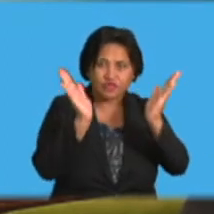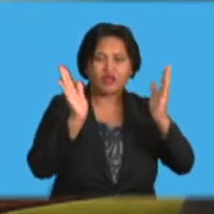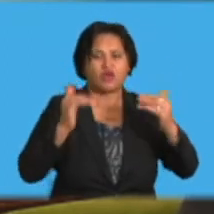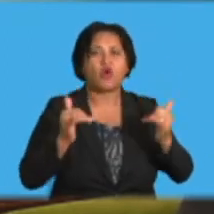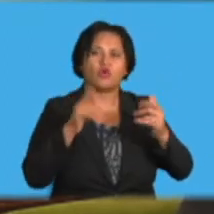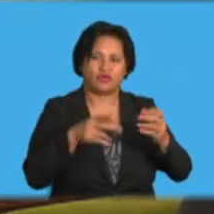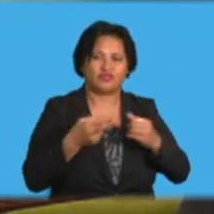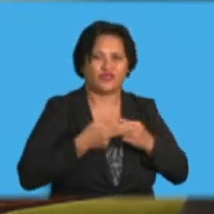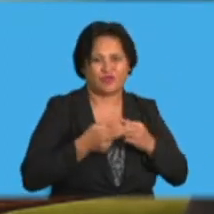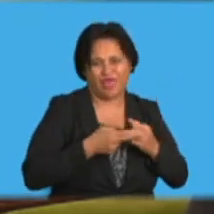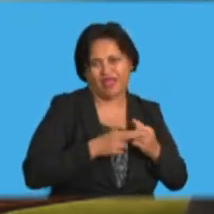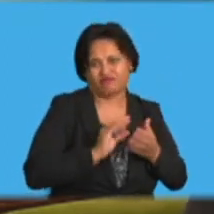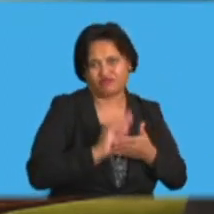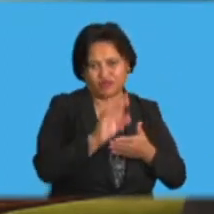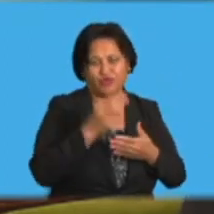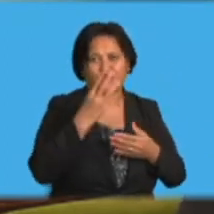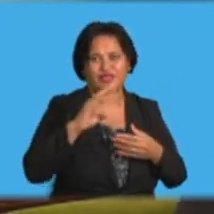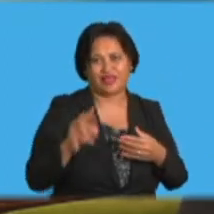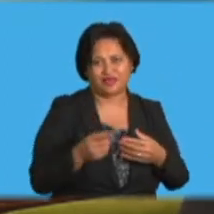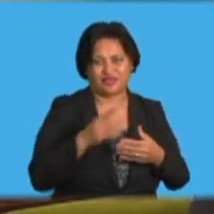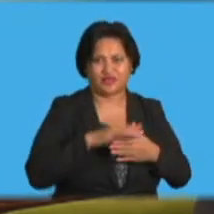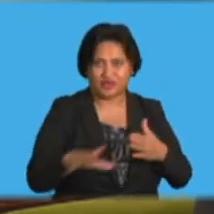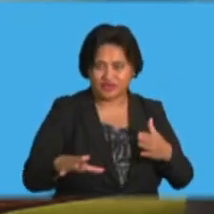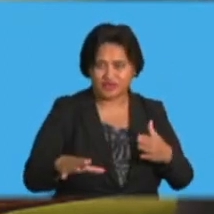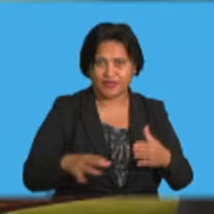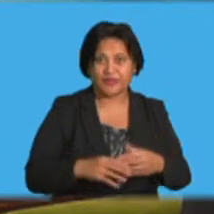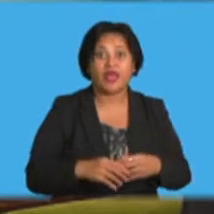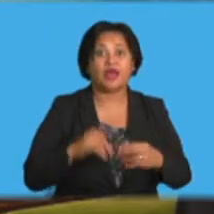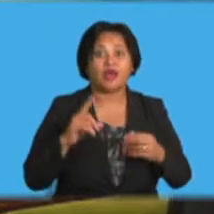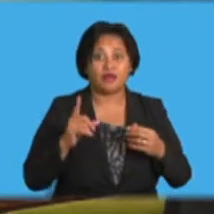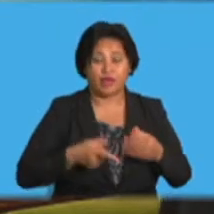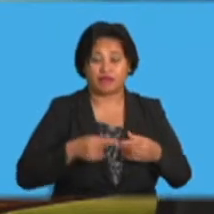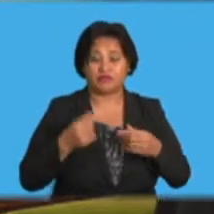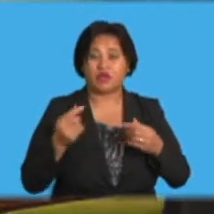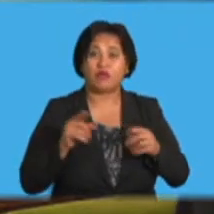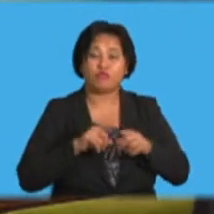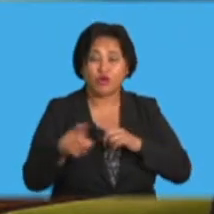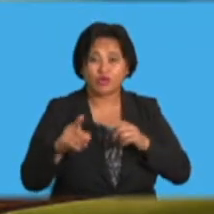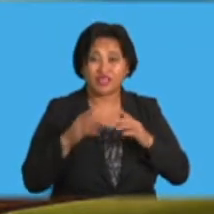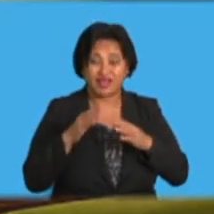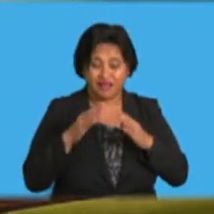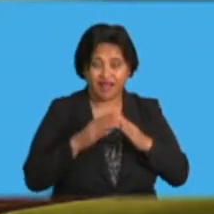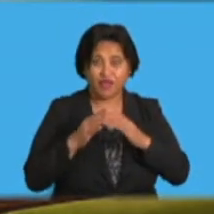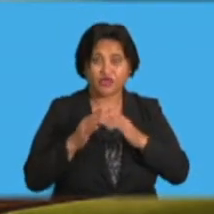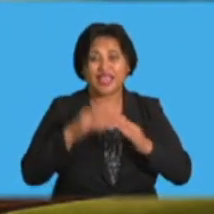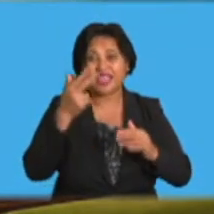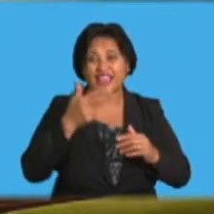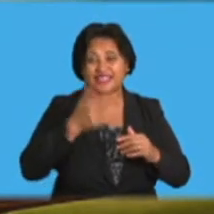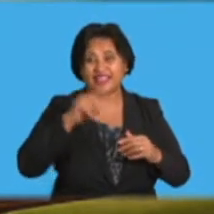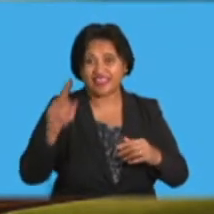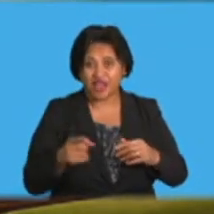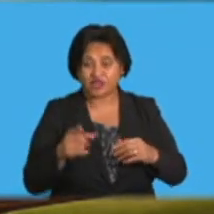their possessions were lost or damaged by flood waters. The bulk of the affected households, 18,799,